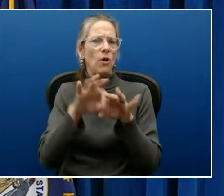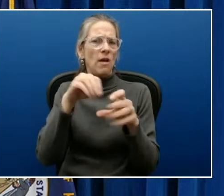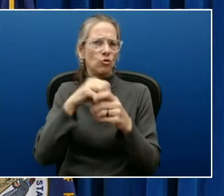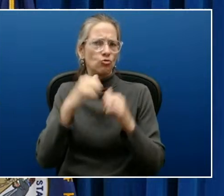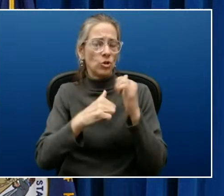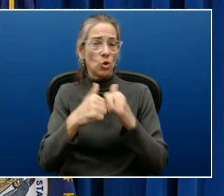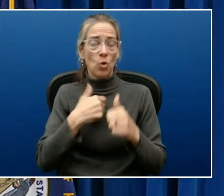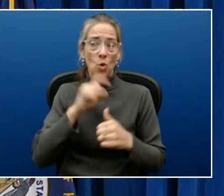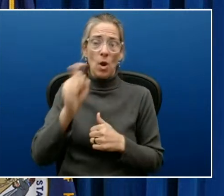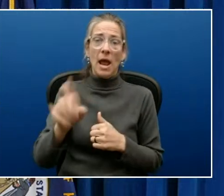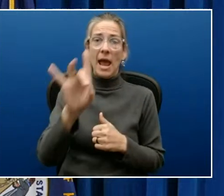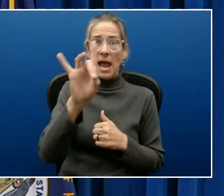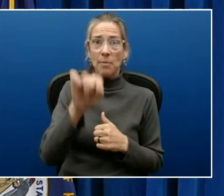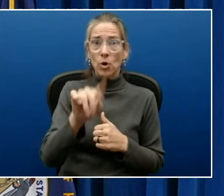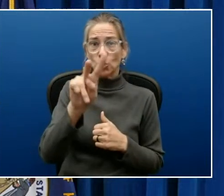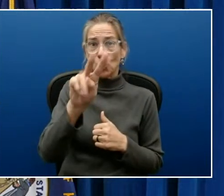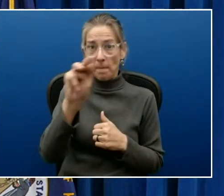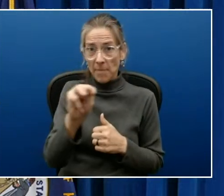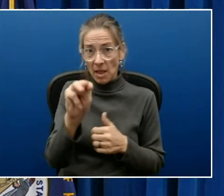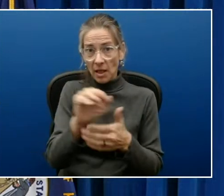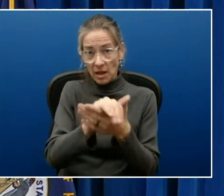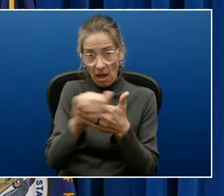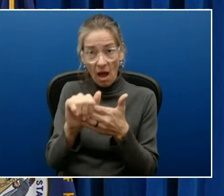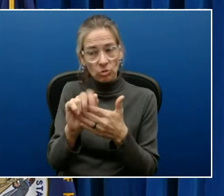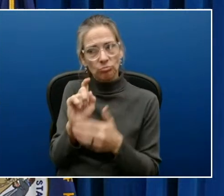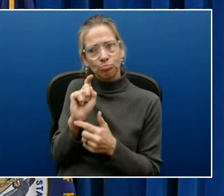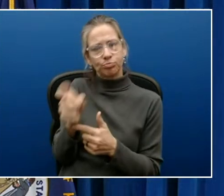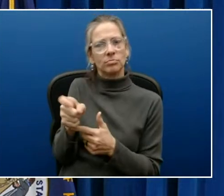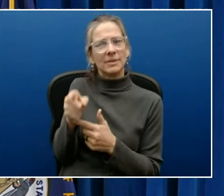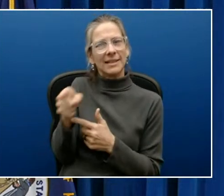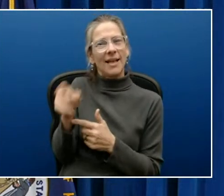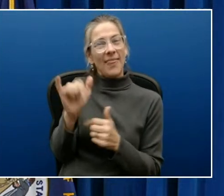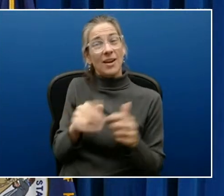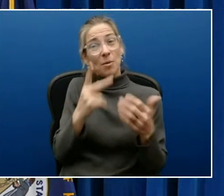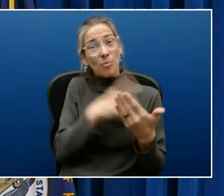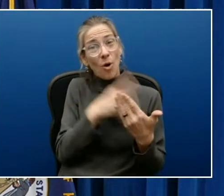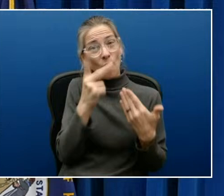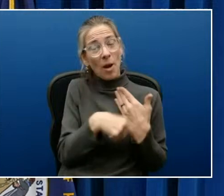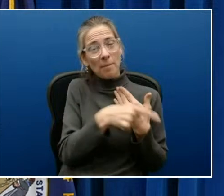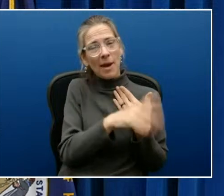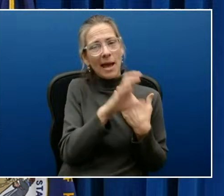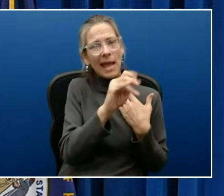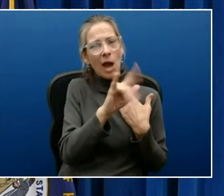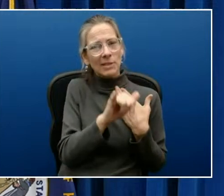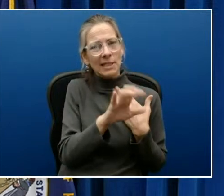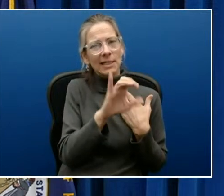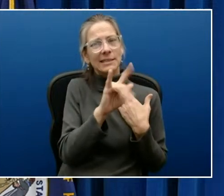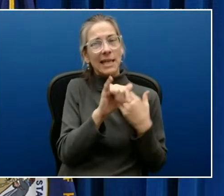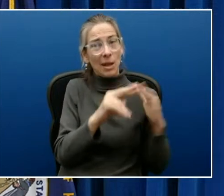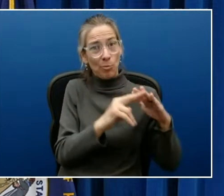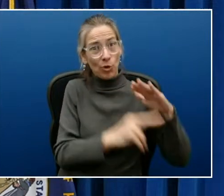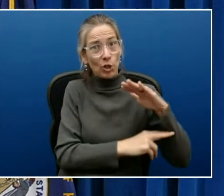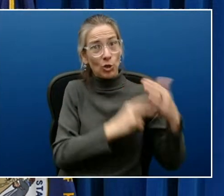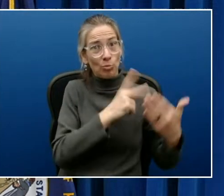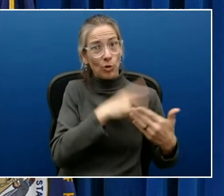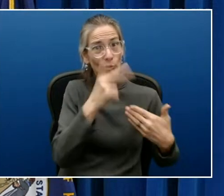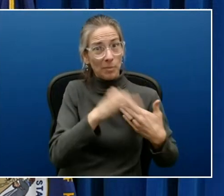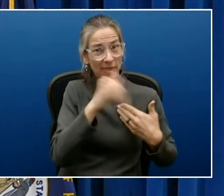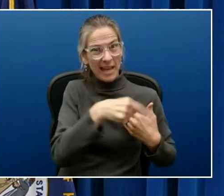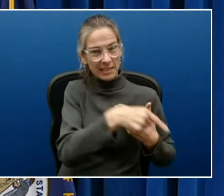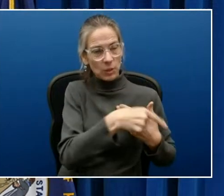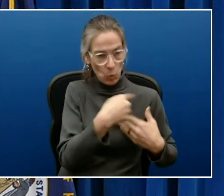in the second round of the County City Bridge Improvement Program. This is a program we recommended and the legislature authorized